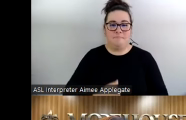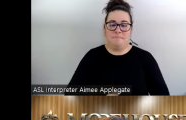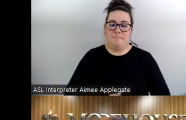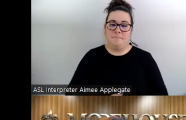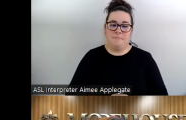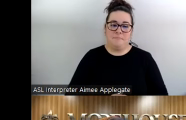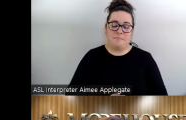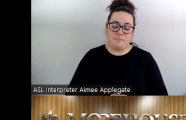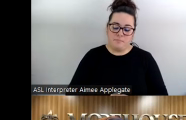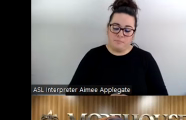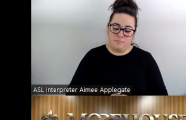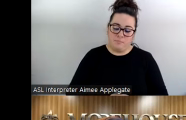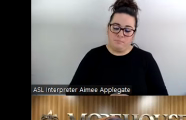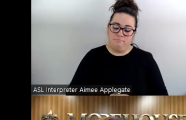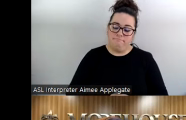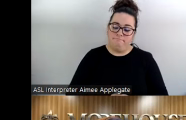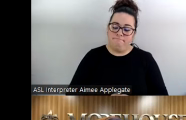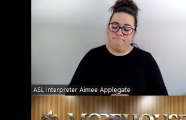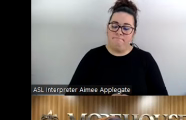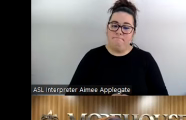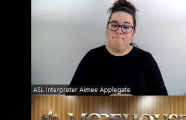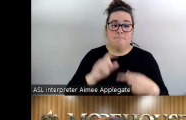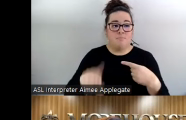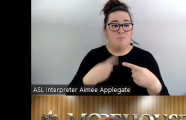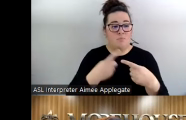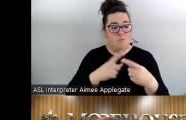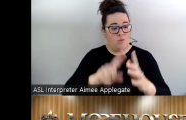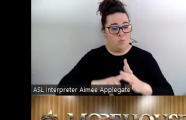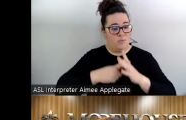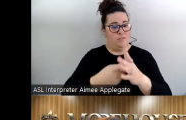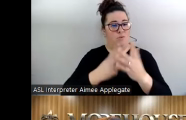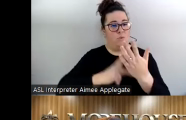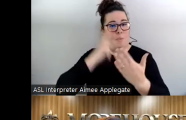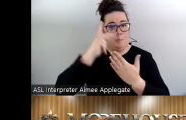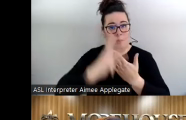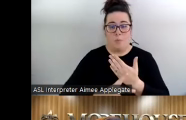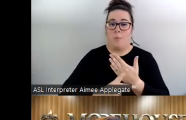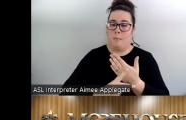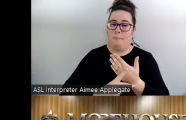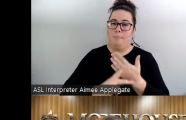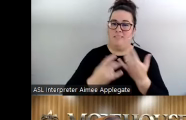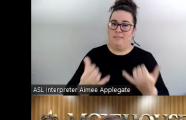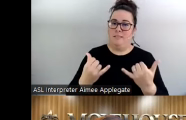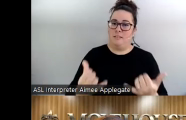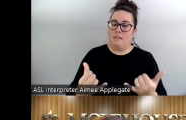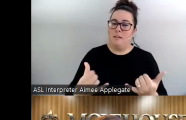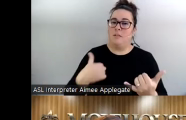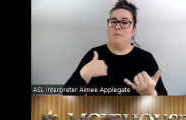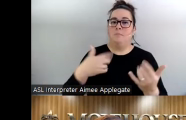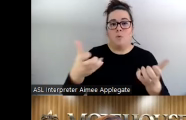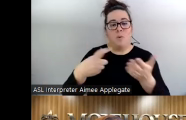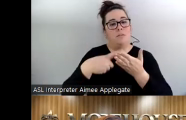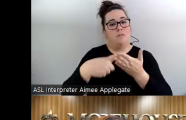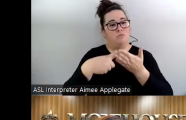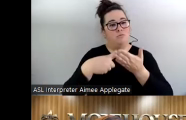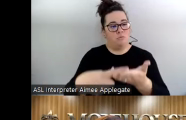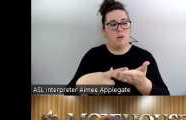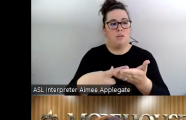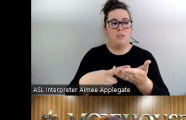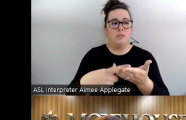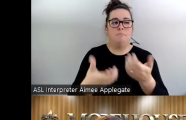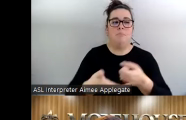So as we launch into our program, I'd like to talk about what we will cover over the